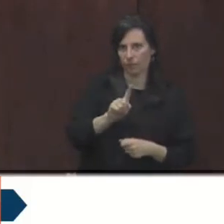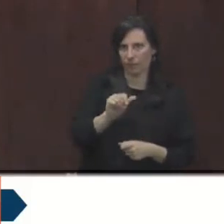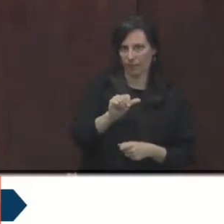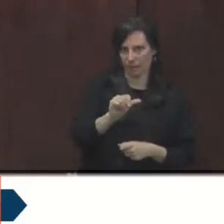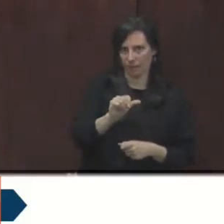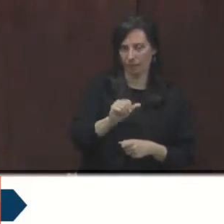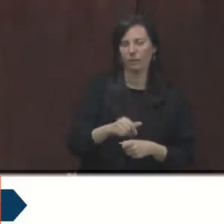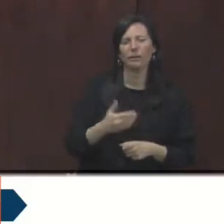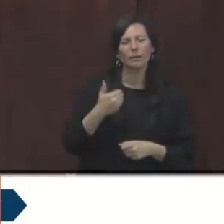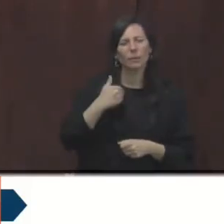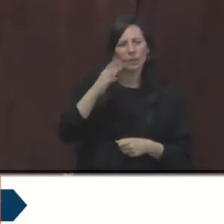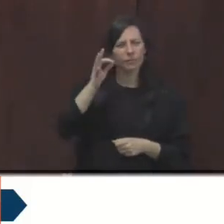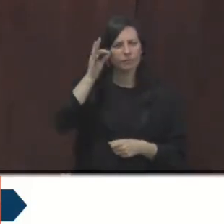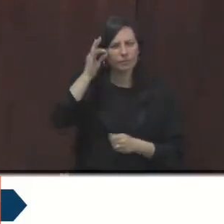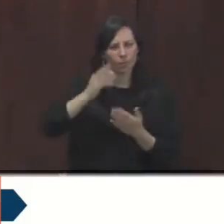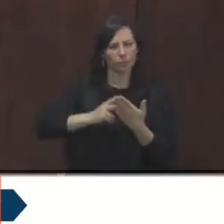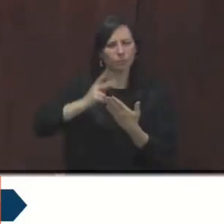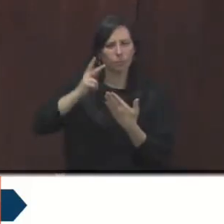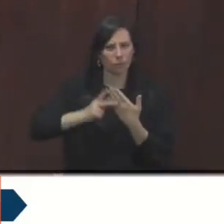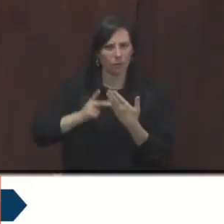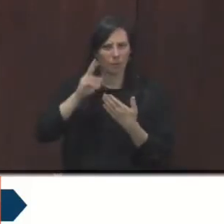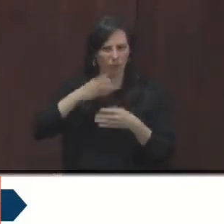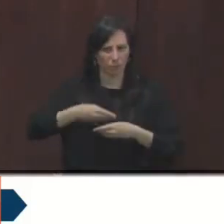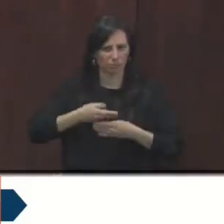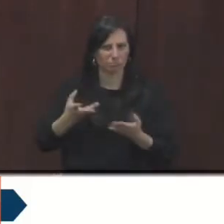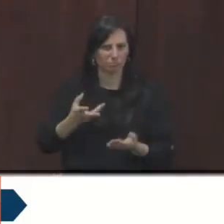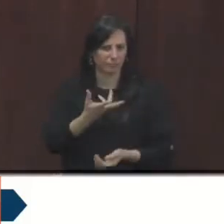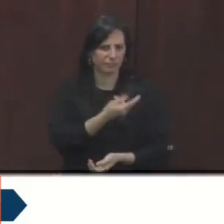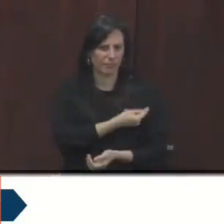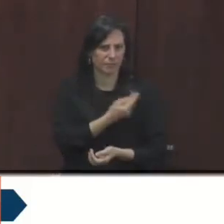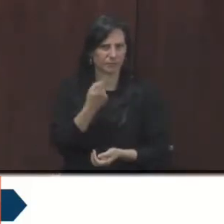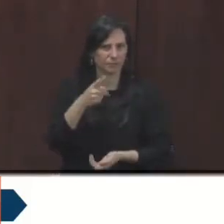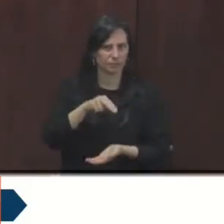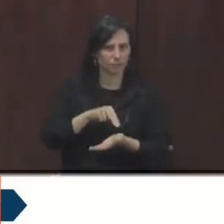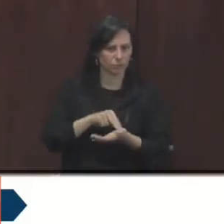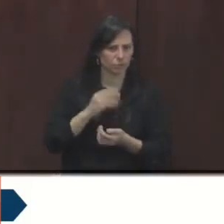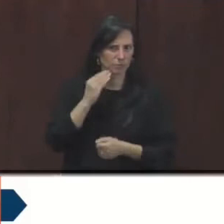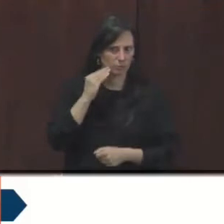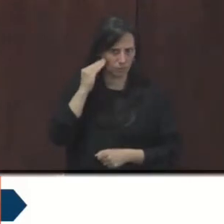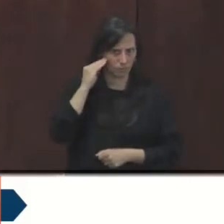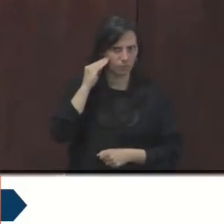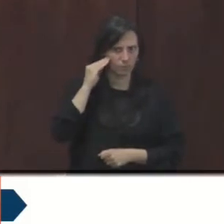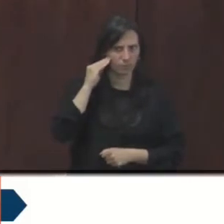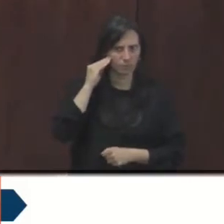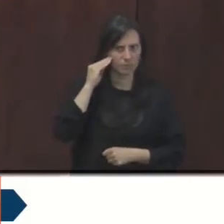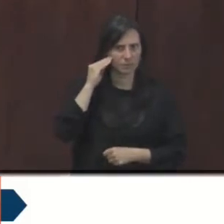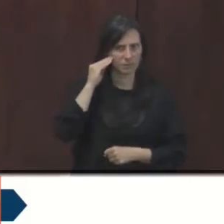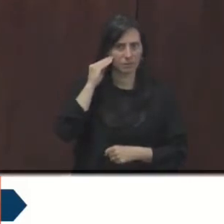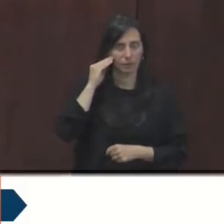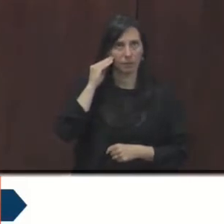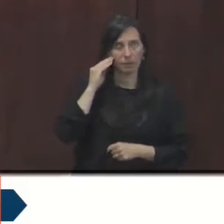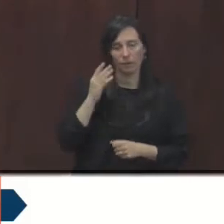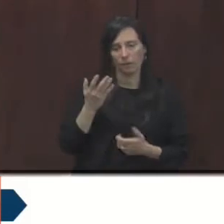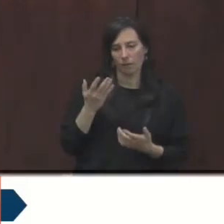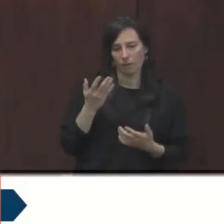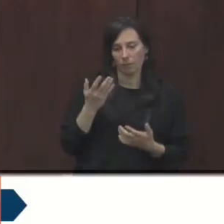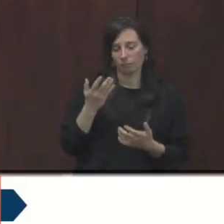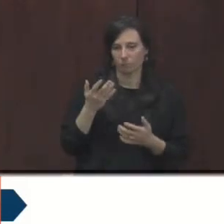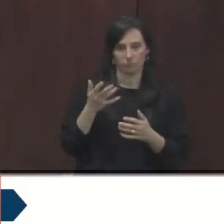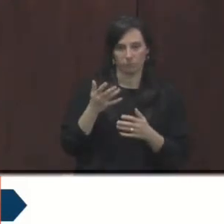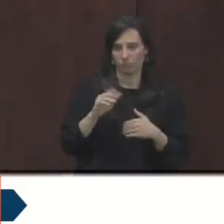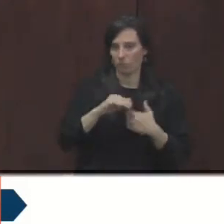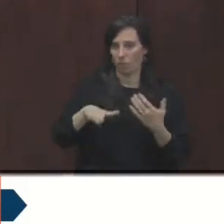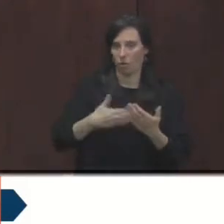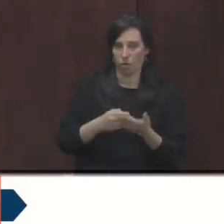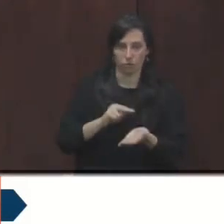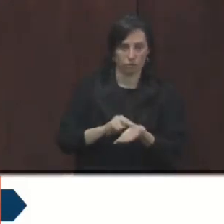federal program that will vaccinate long-term care facilities. Many, all of the skilled nursing facilities